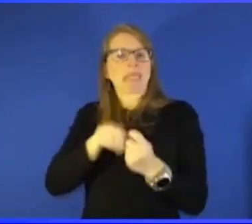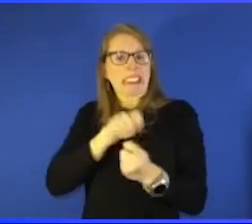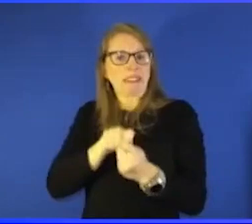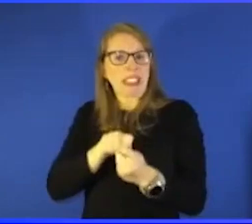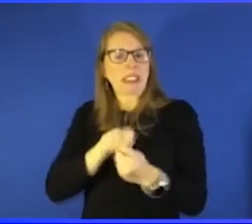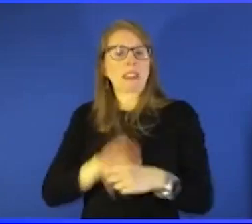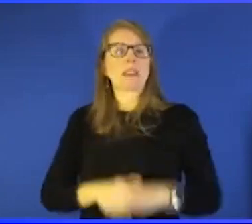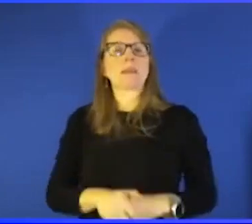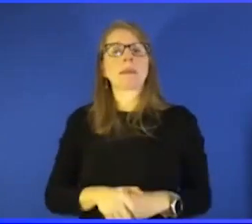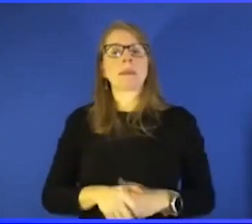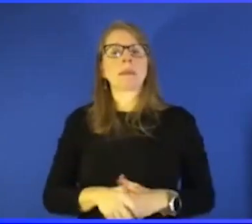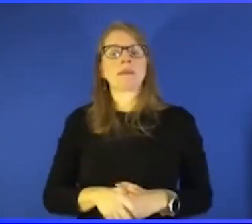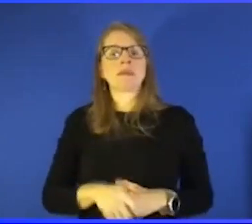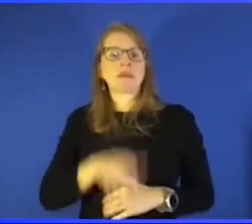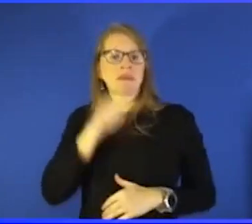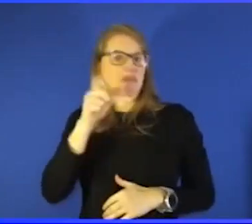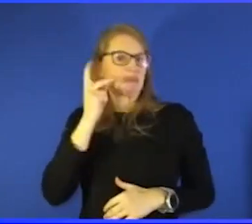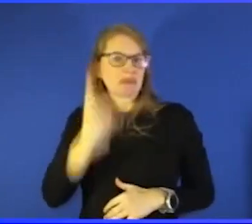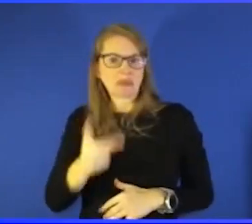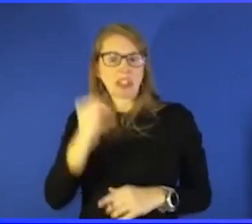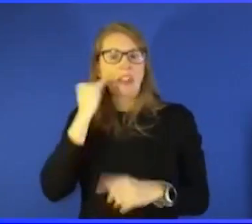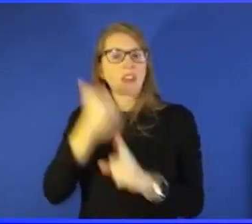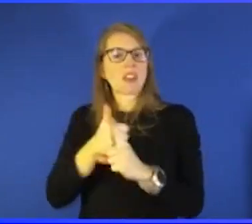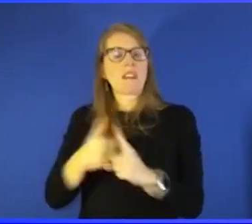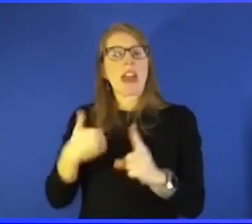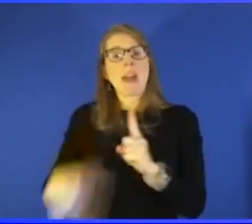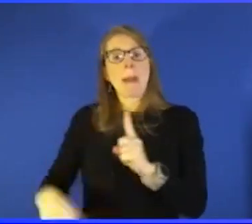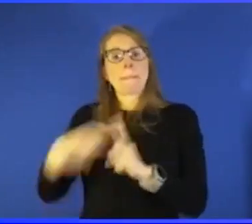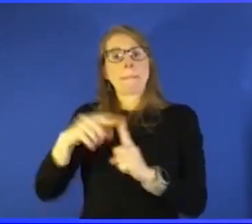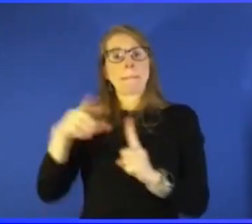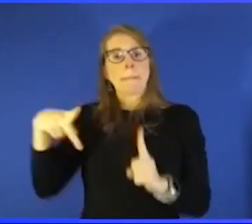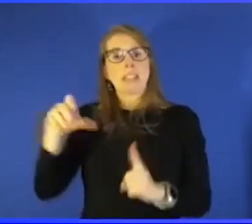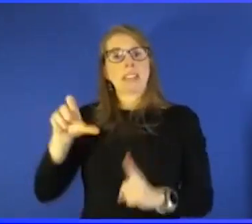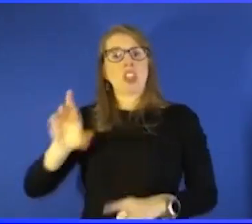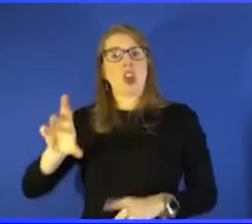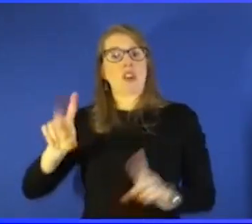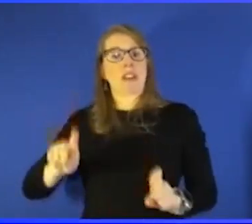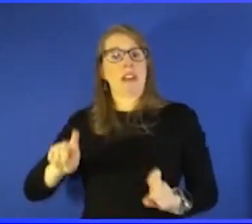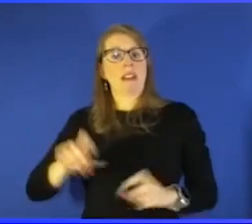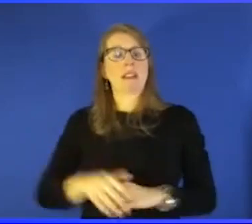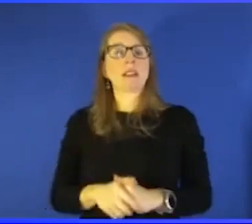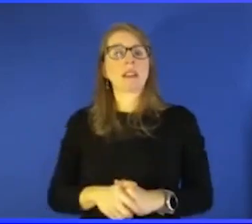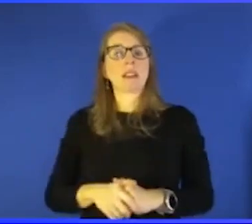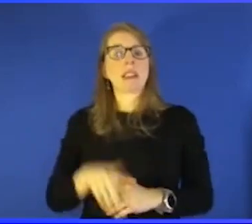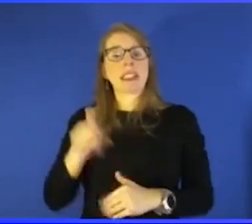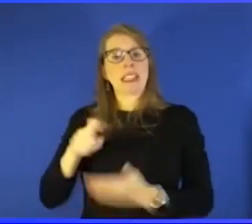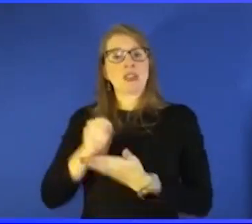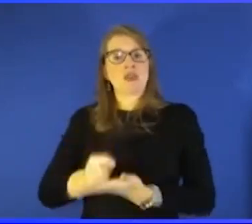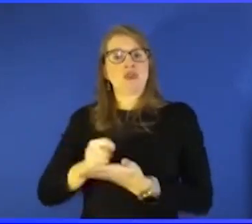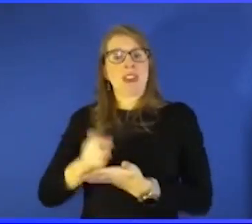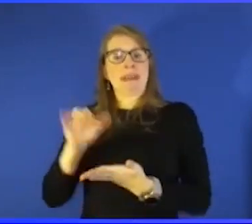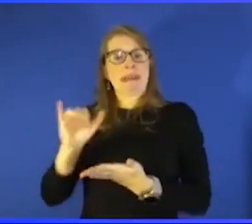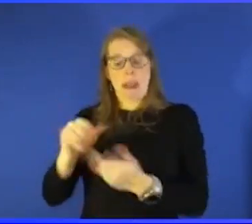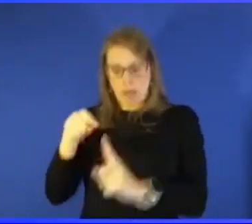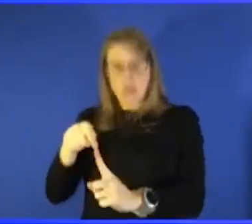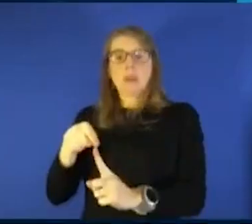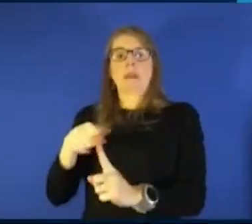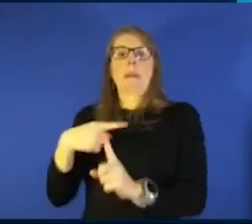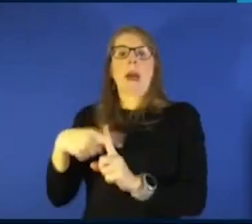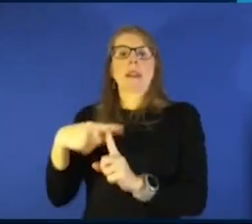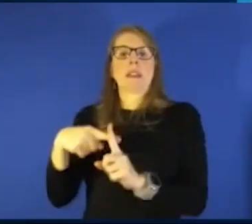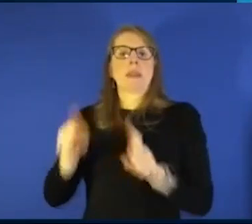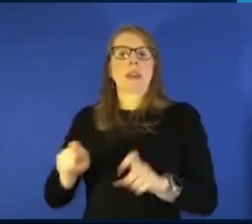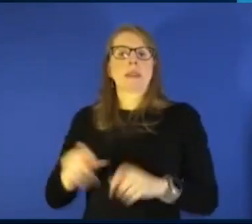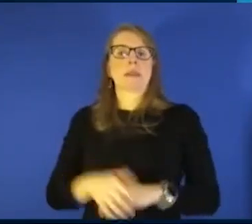really see, if you have a positive on the PCR test, you need to treat that as a positive test.